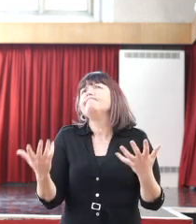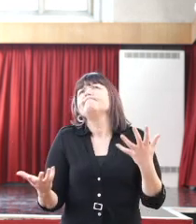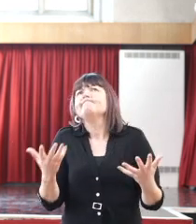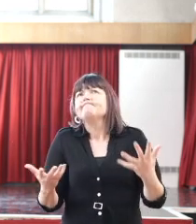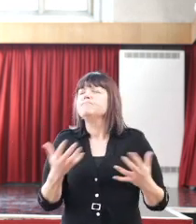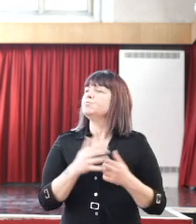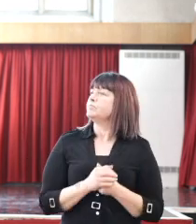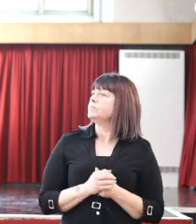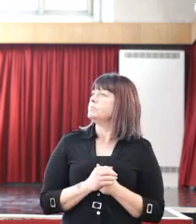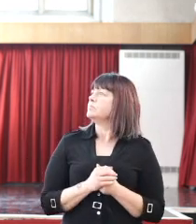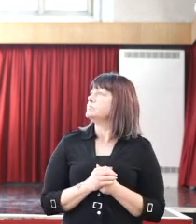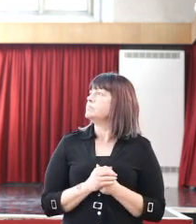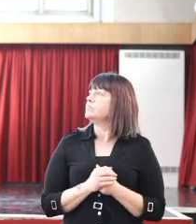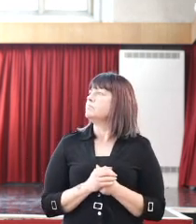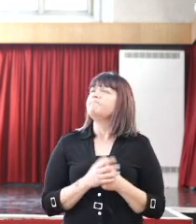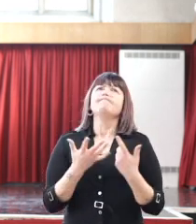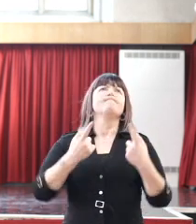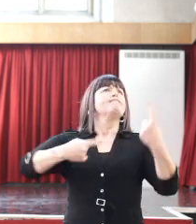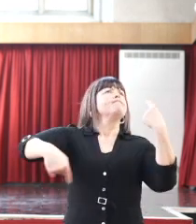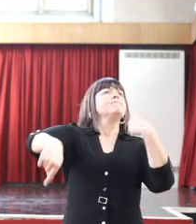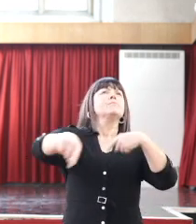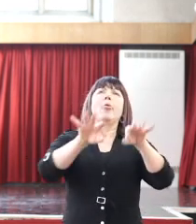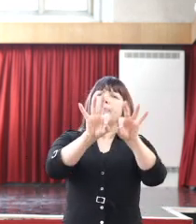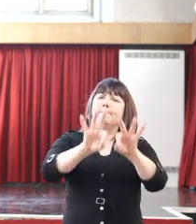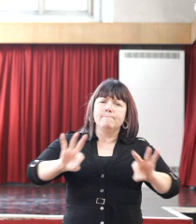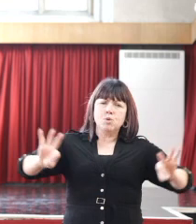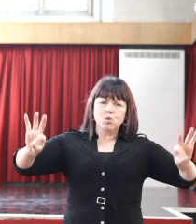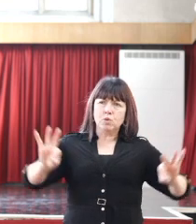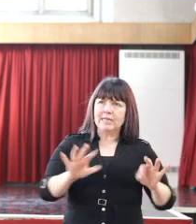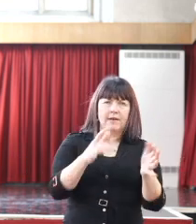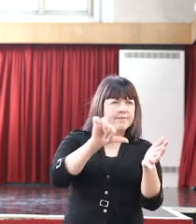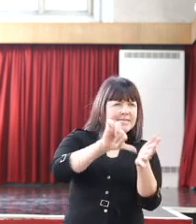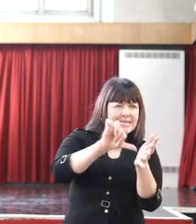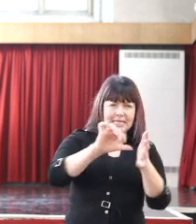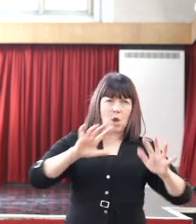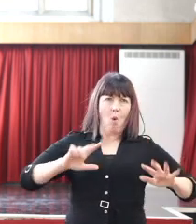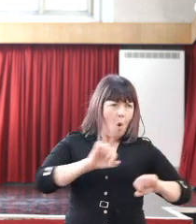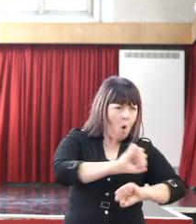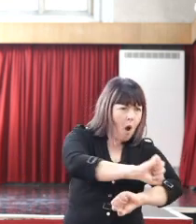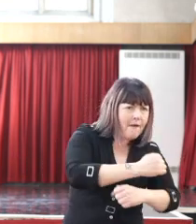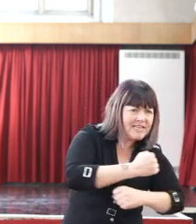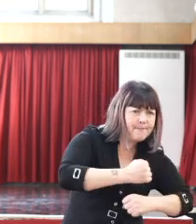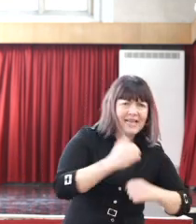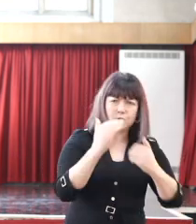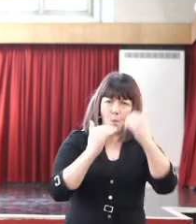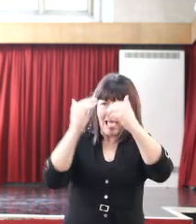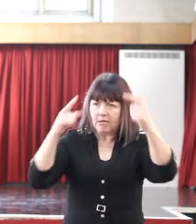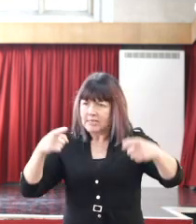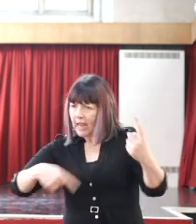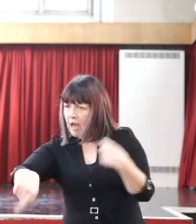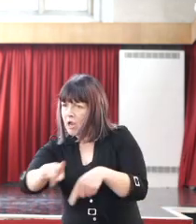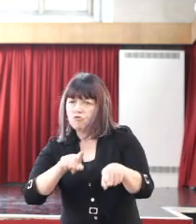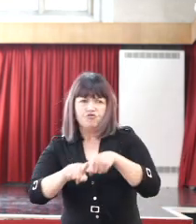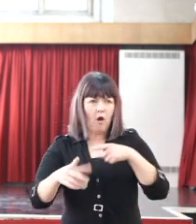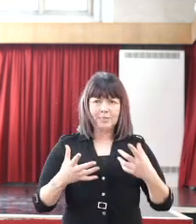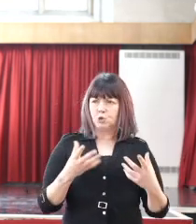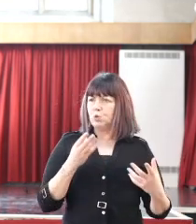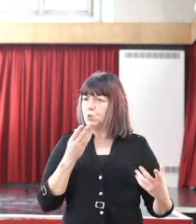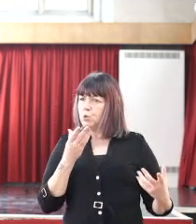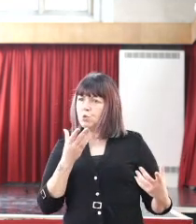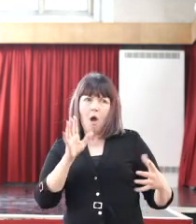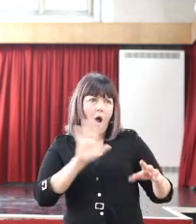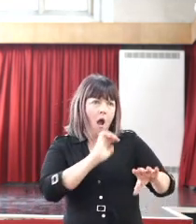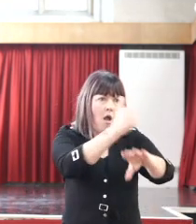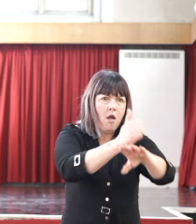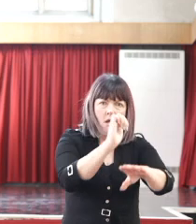around the music of the city and animating spaces in the city to make it as entertaining during the weekdays and weekends as we